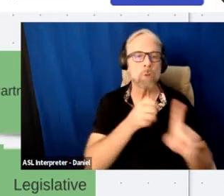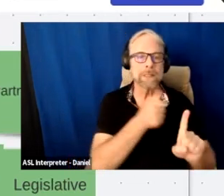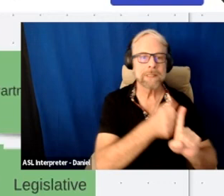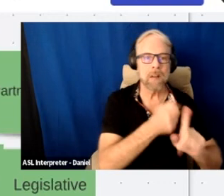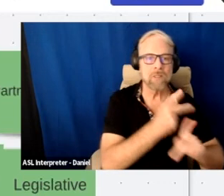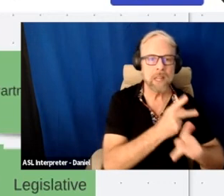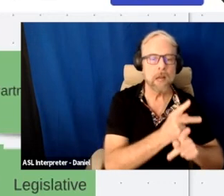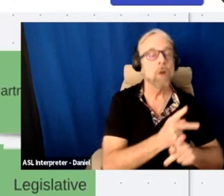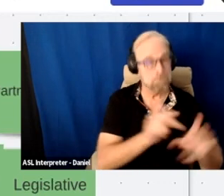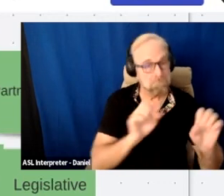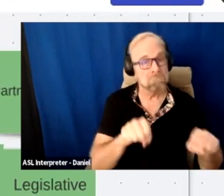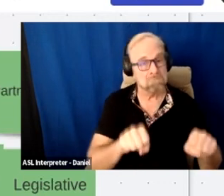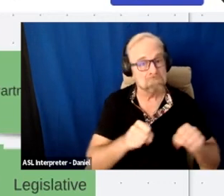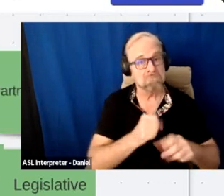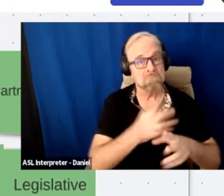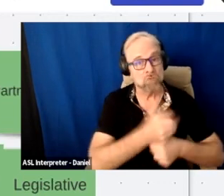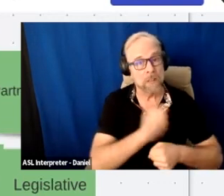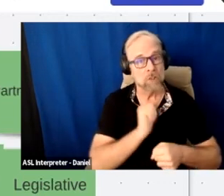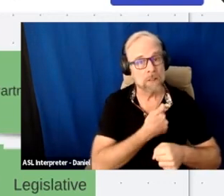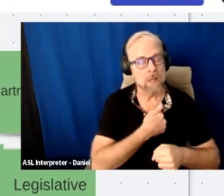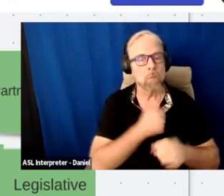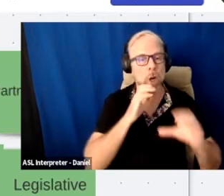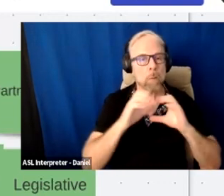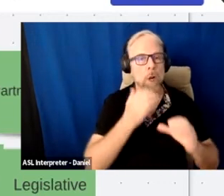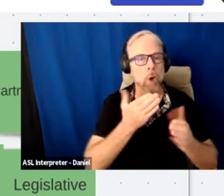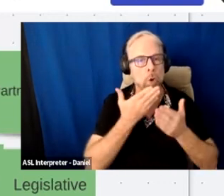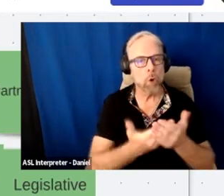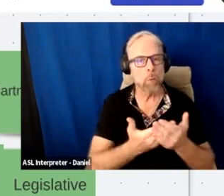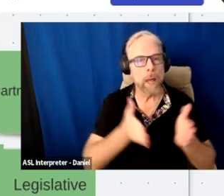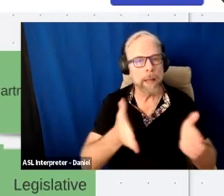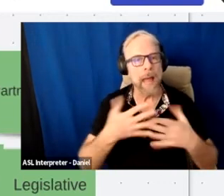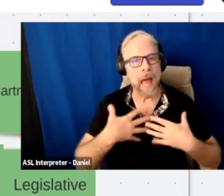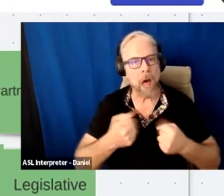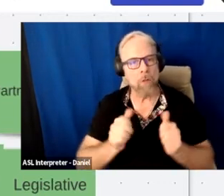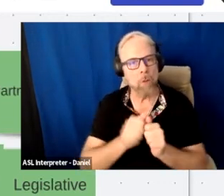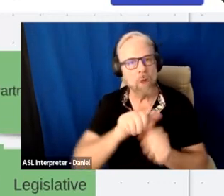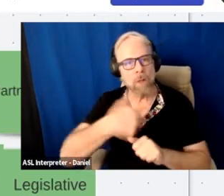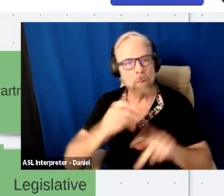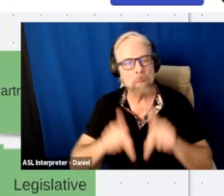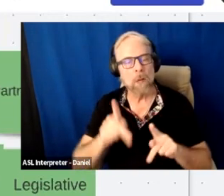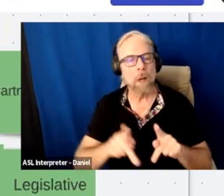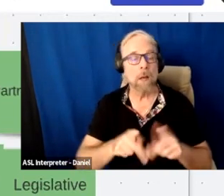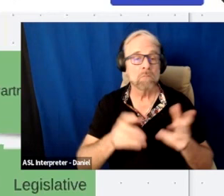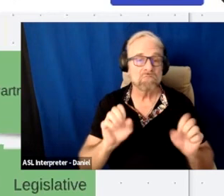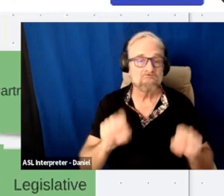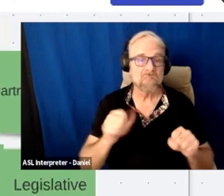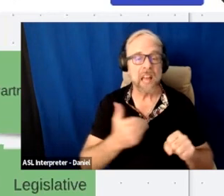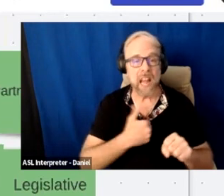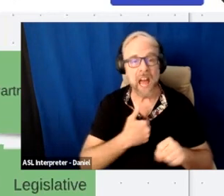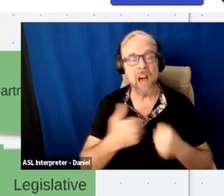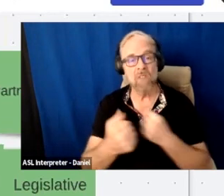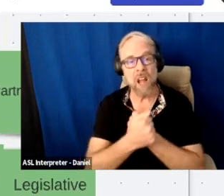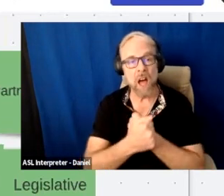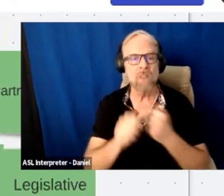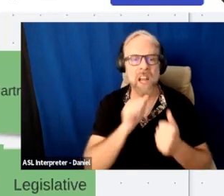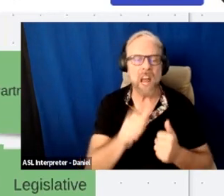can trust ourselves that we're communicating in a way that's healthy with others, and that we are able to have, you know, love, not the emotion,